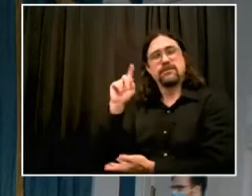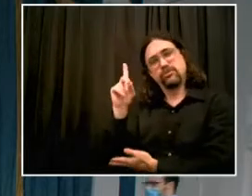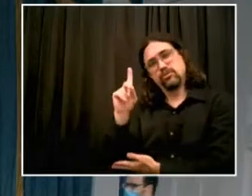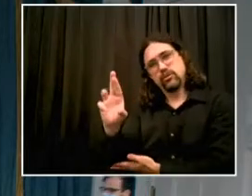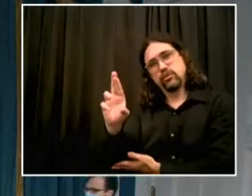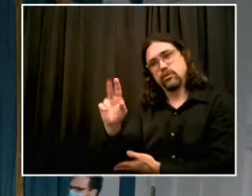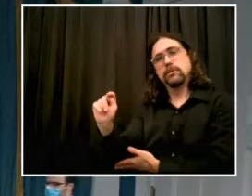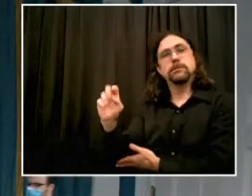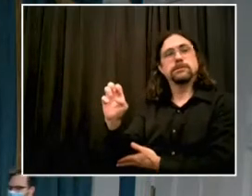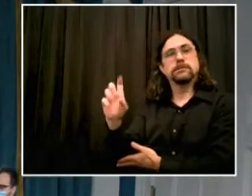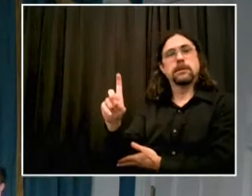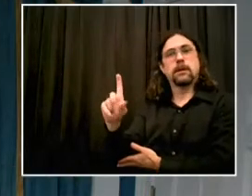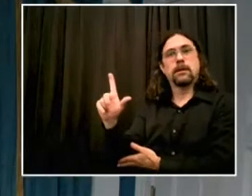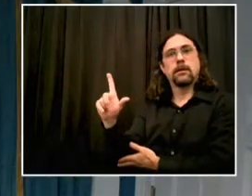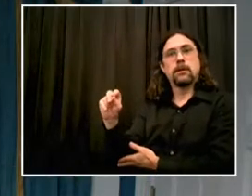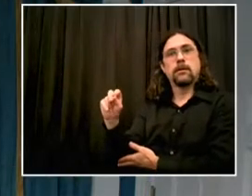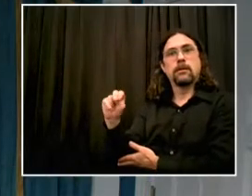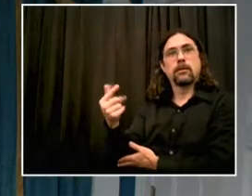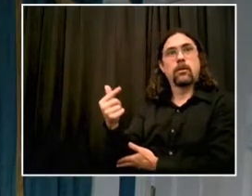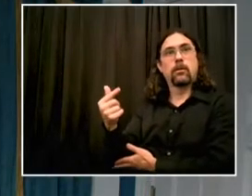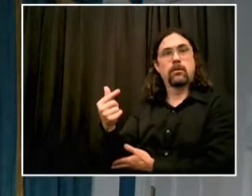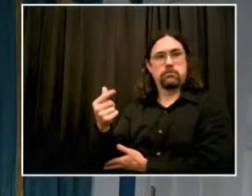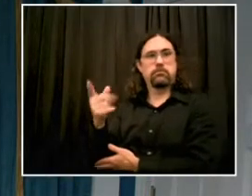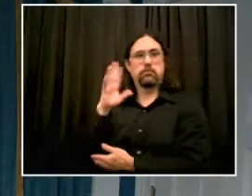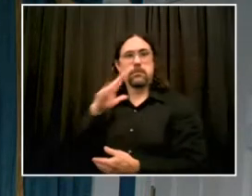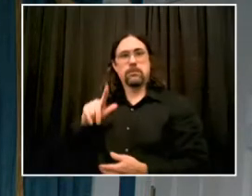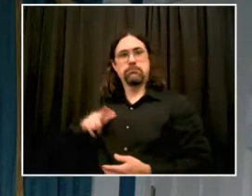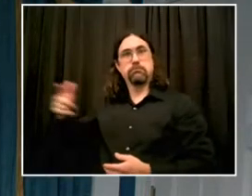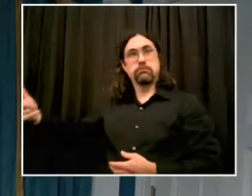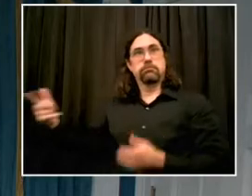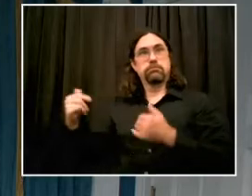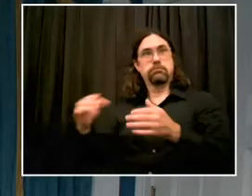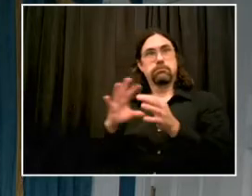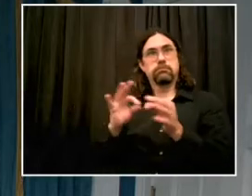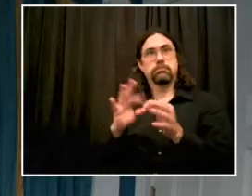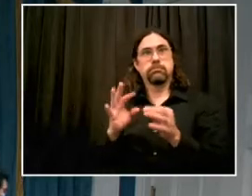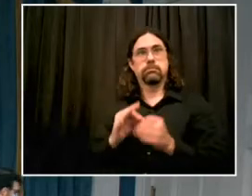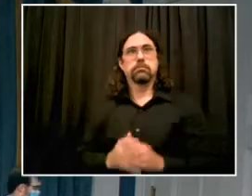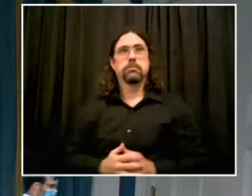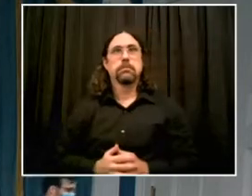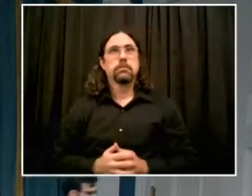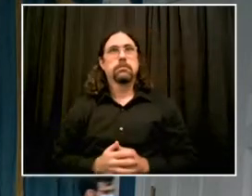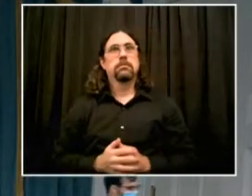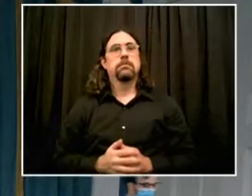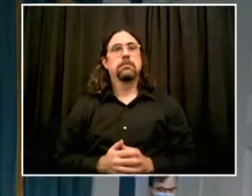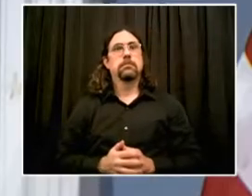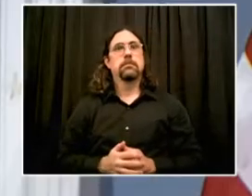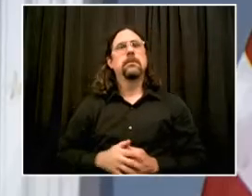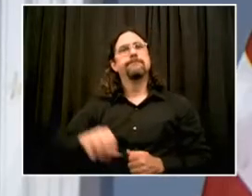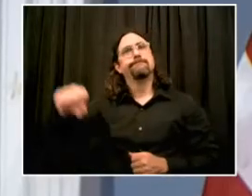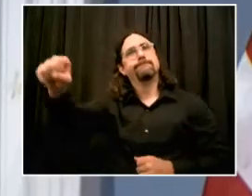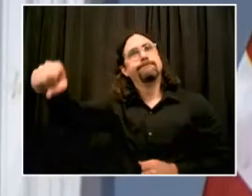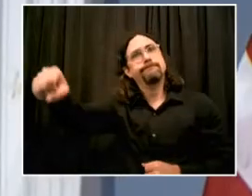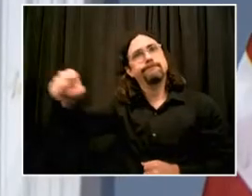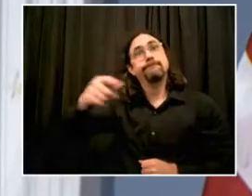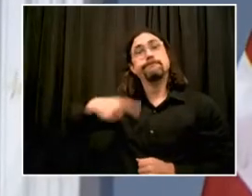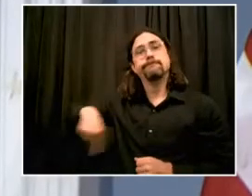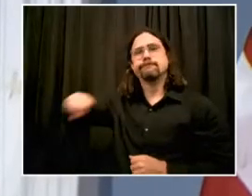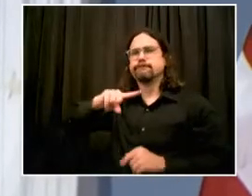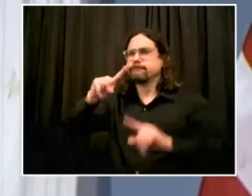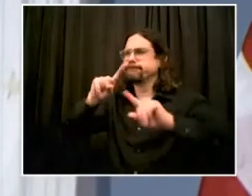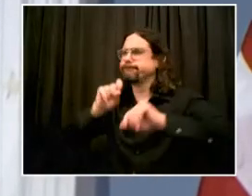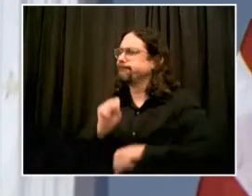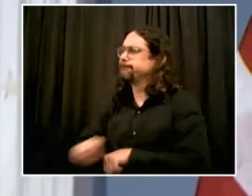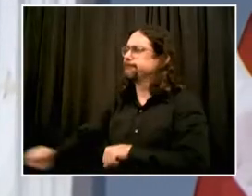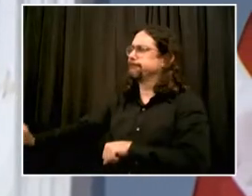have all been working incredibly hard to drive down the new cases of coronavirus in New York City, and we've been very successful.